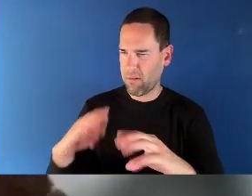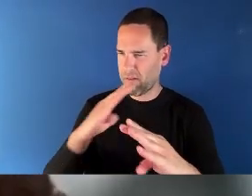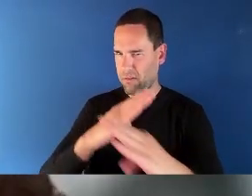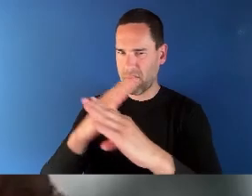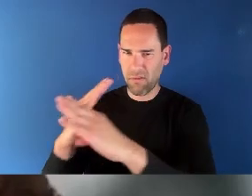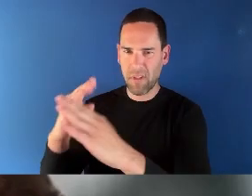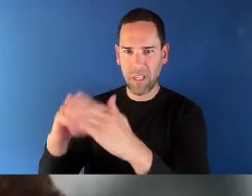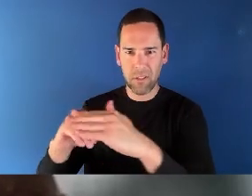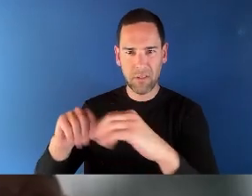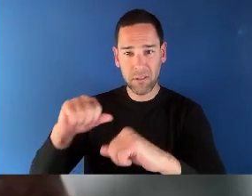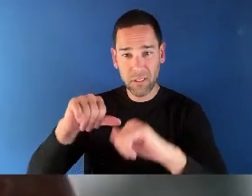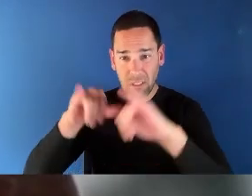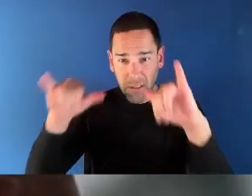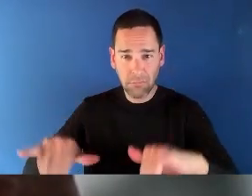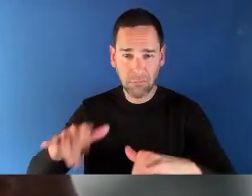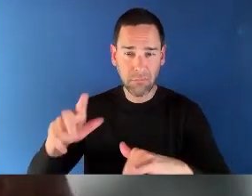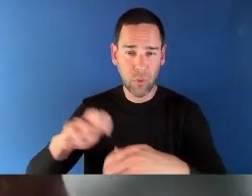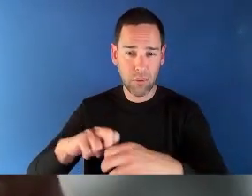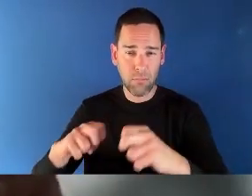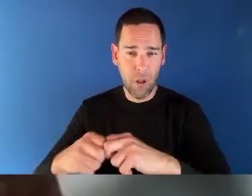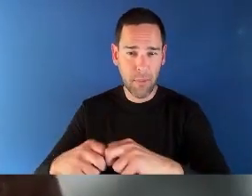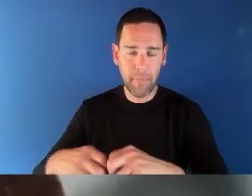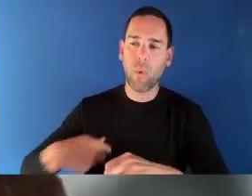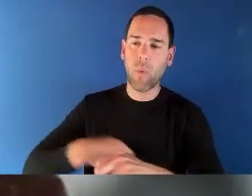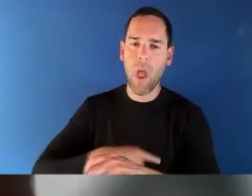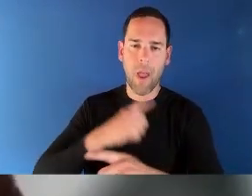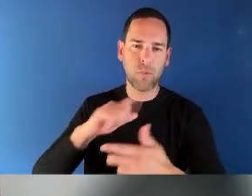address those is most important.